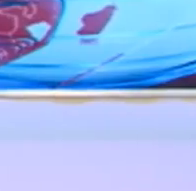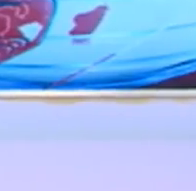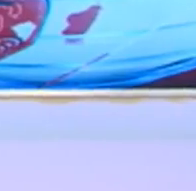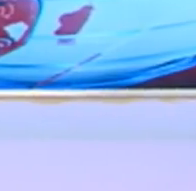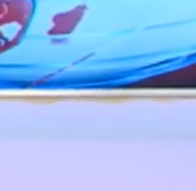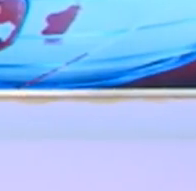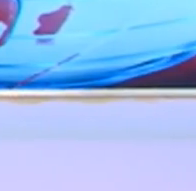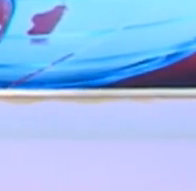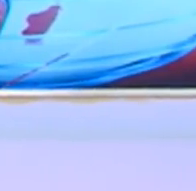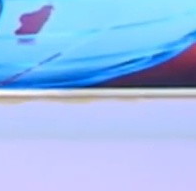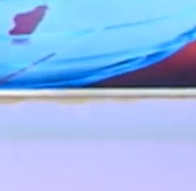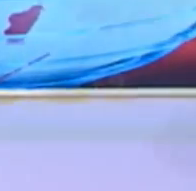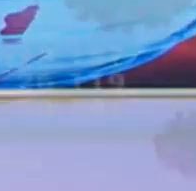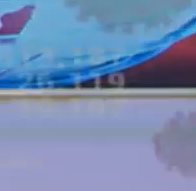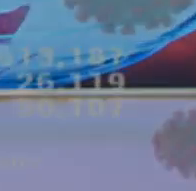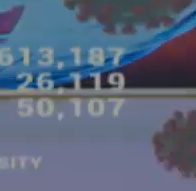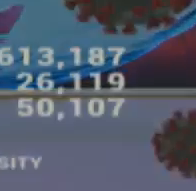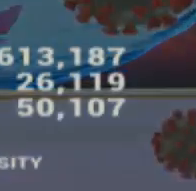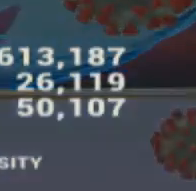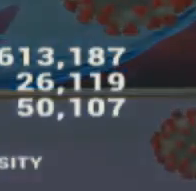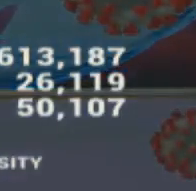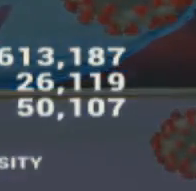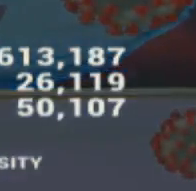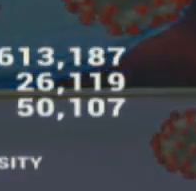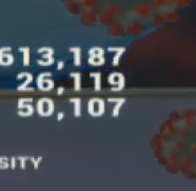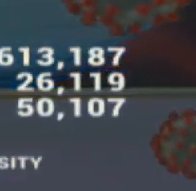2,008,850. Now, the numbers of the global deaths stand at